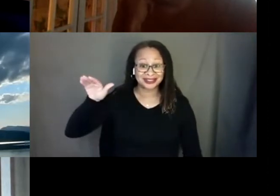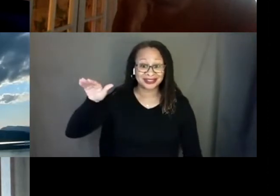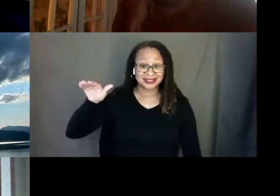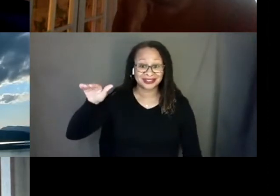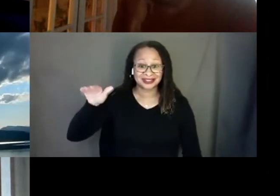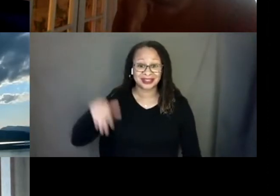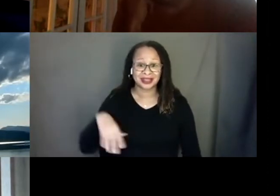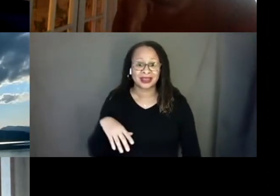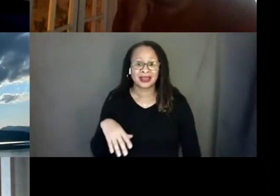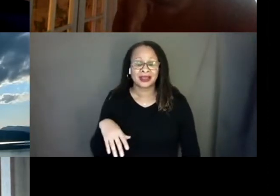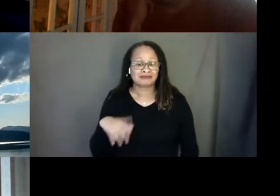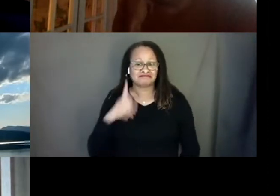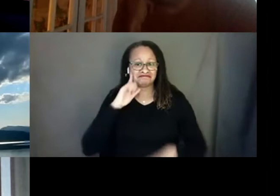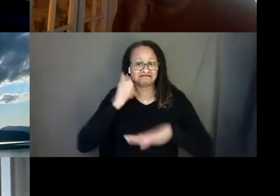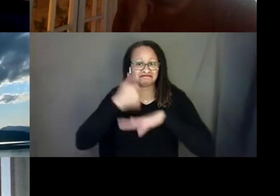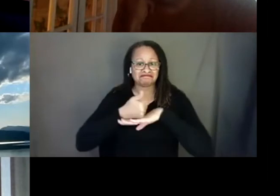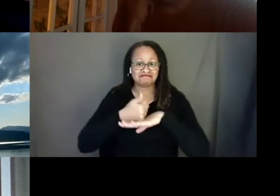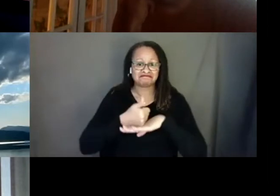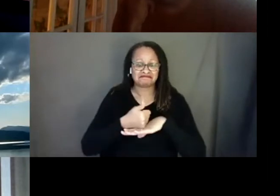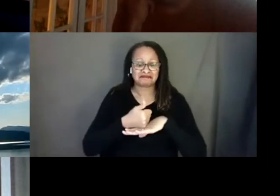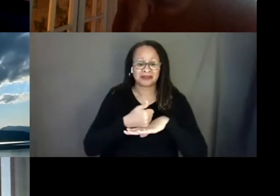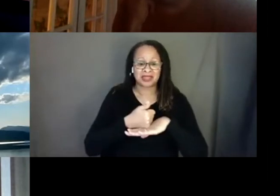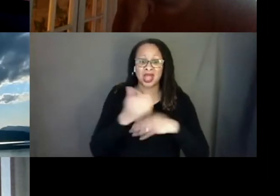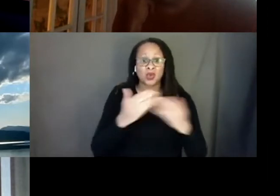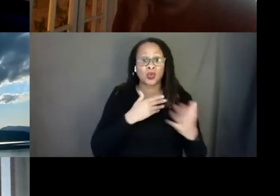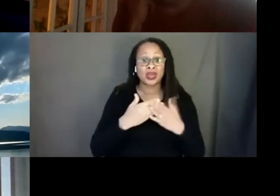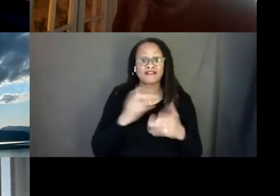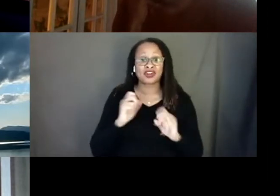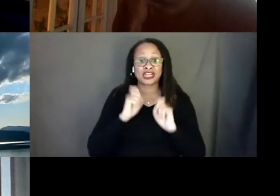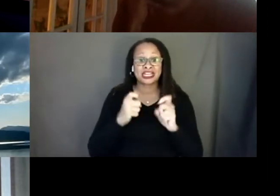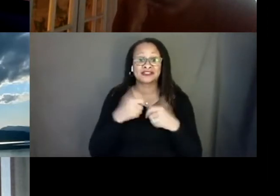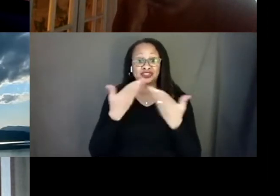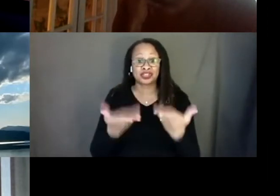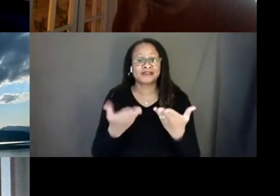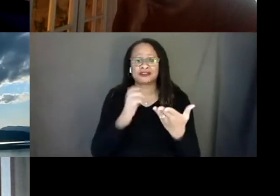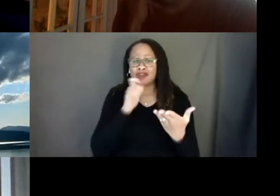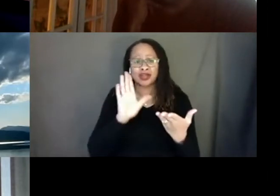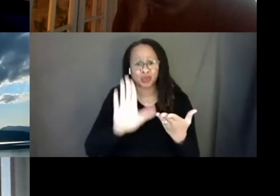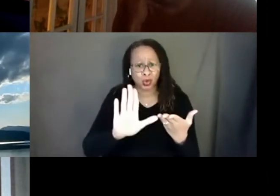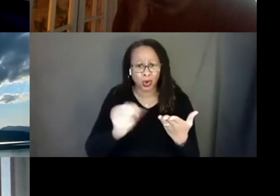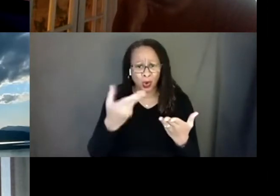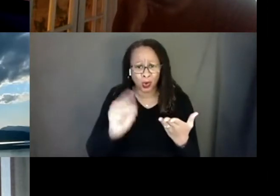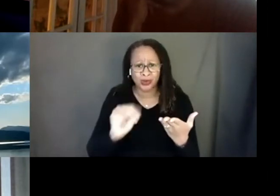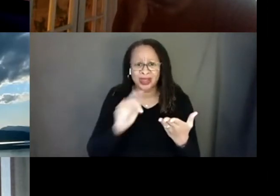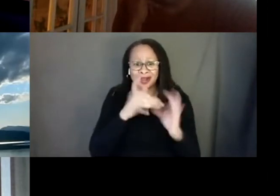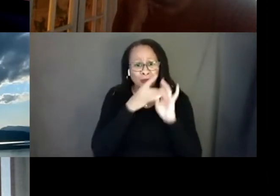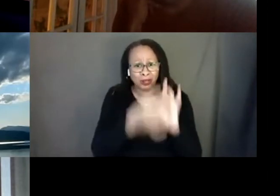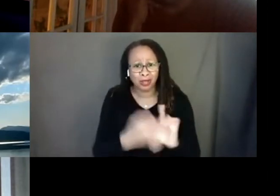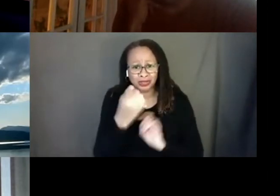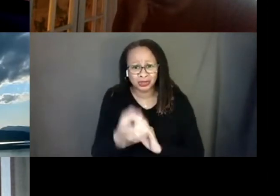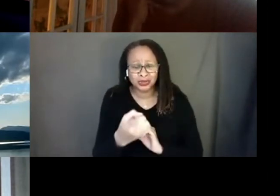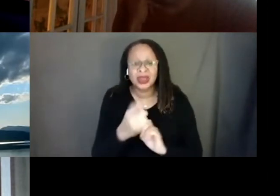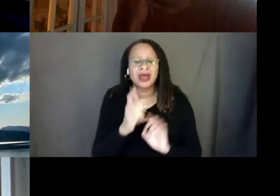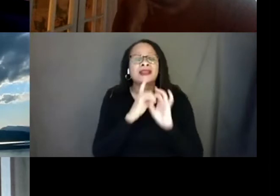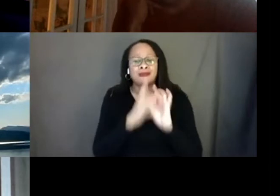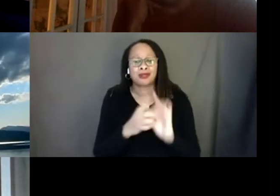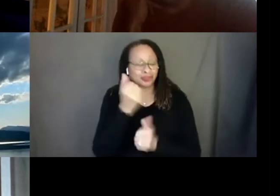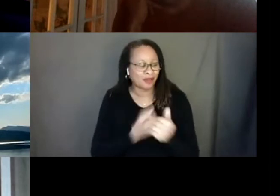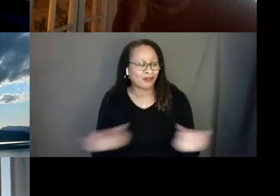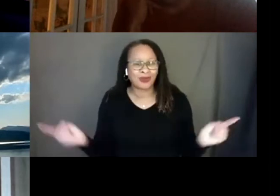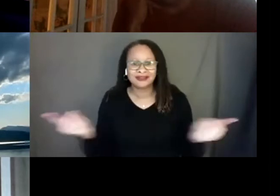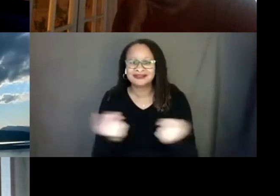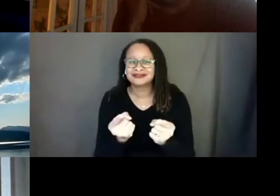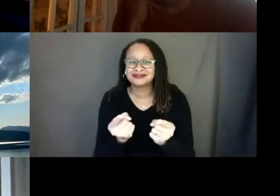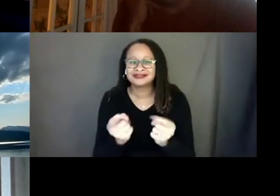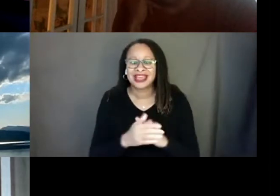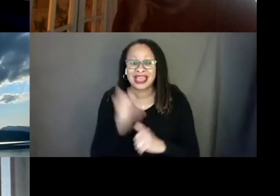is of the mind that whatever gifts you are given are not your own. They don't belong to you. They belong to everyone. So